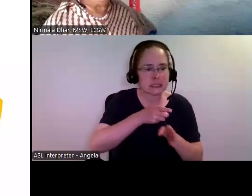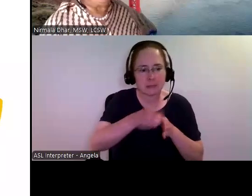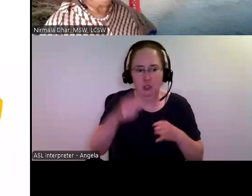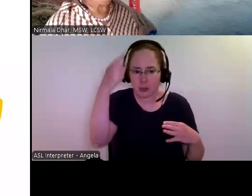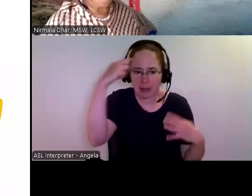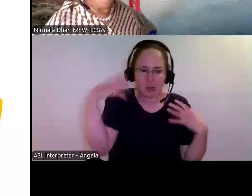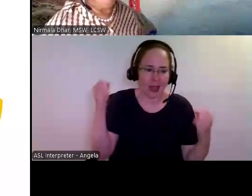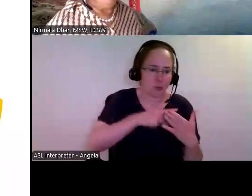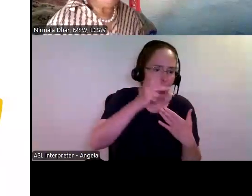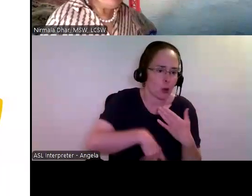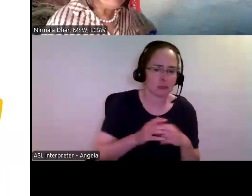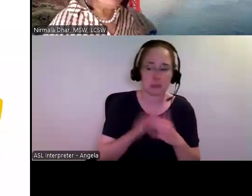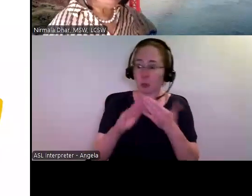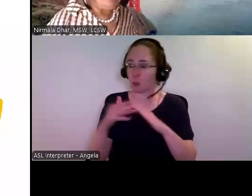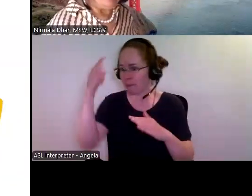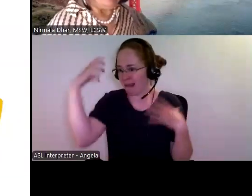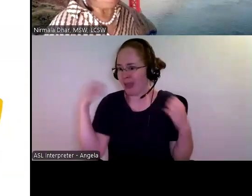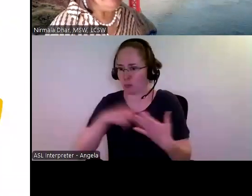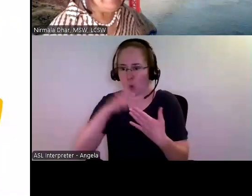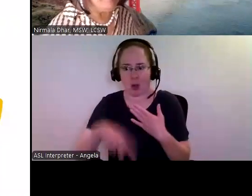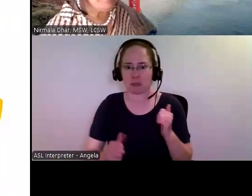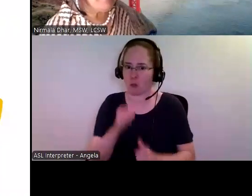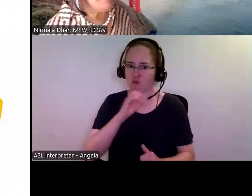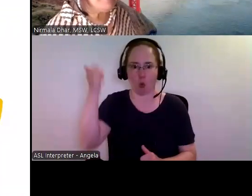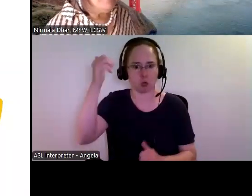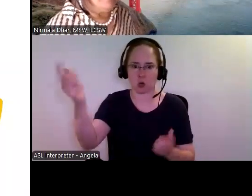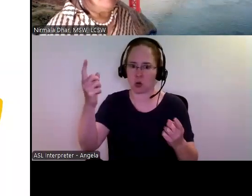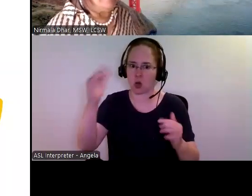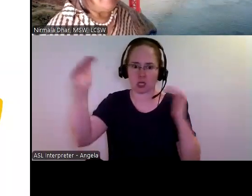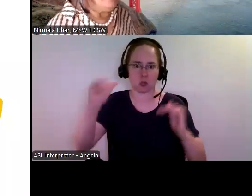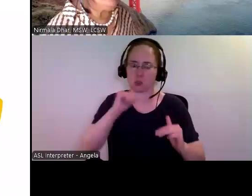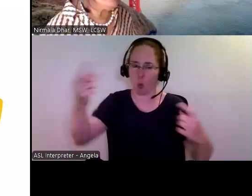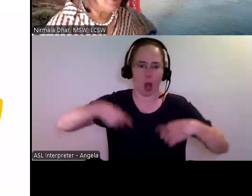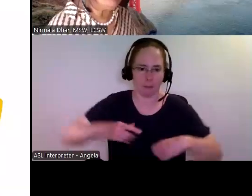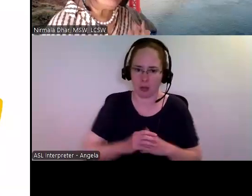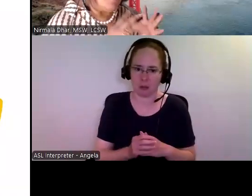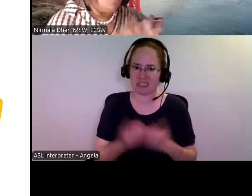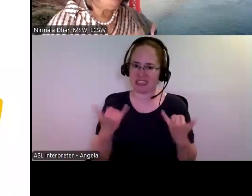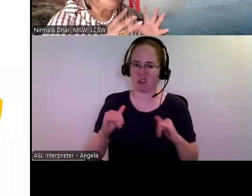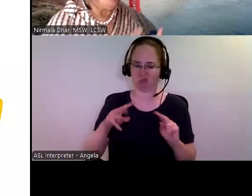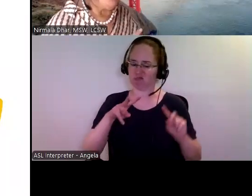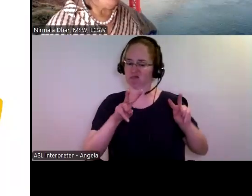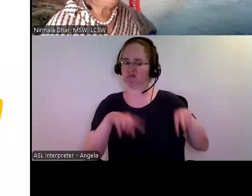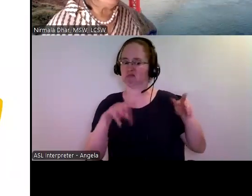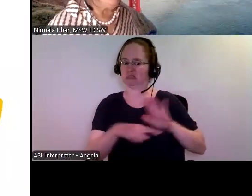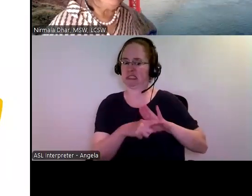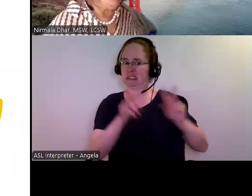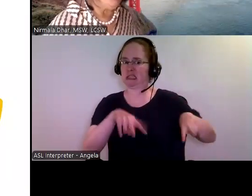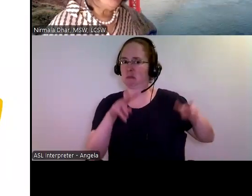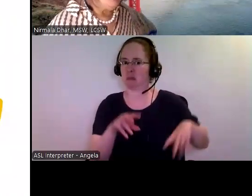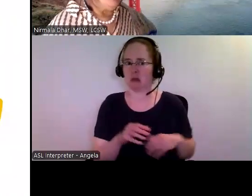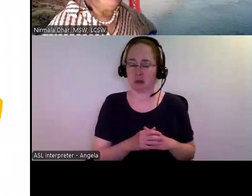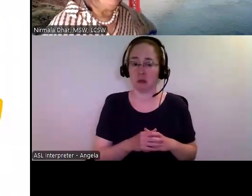health programs. It is still highly stigmatized. And this current older cohort,